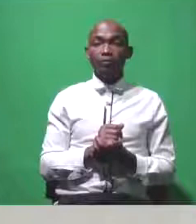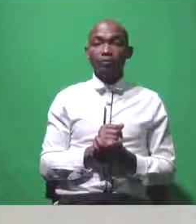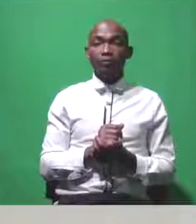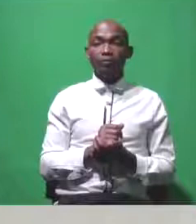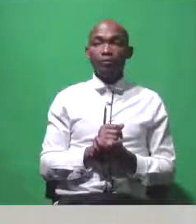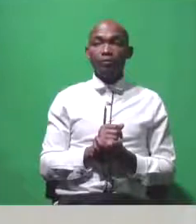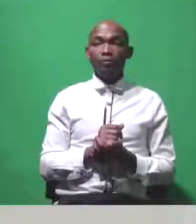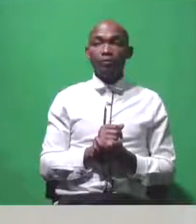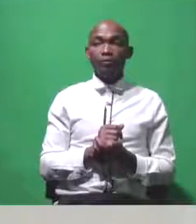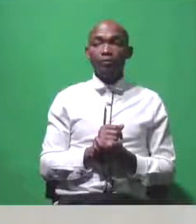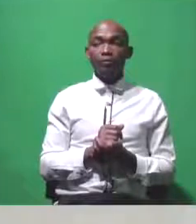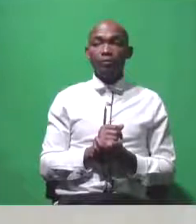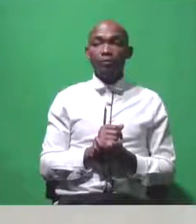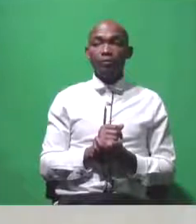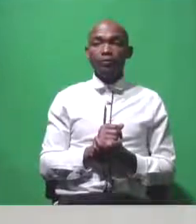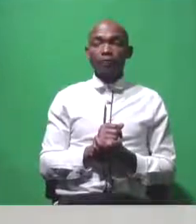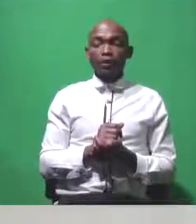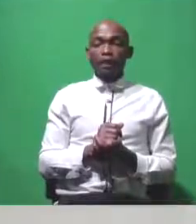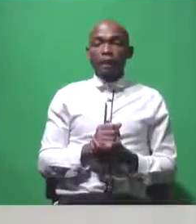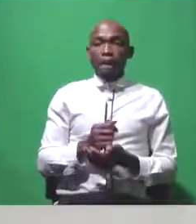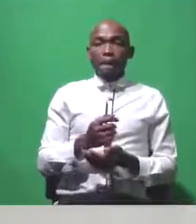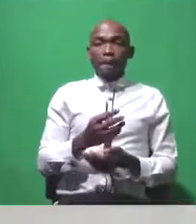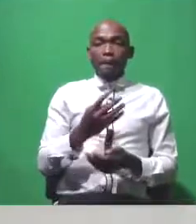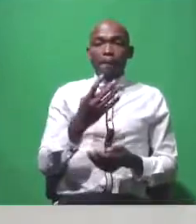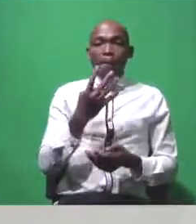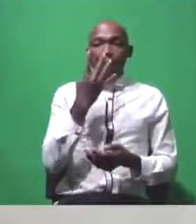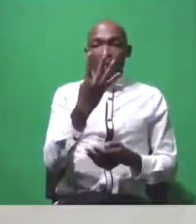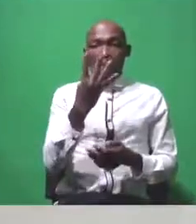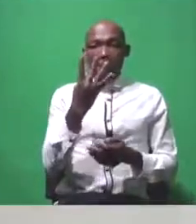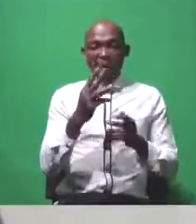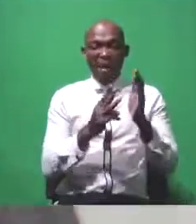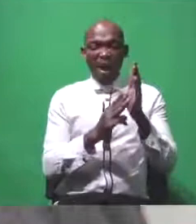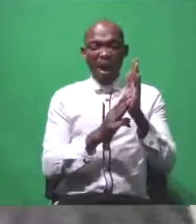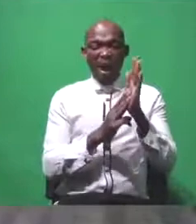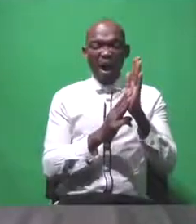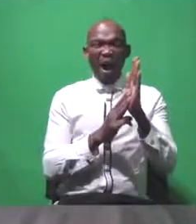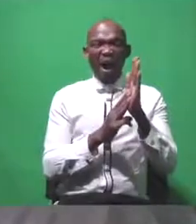supply seed, how much? 48.